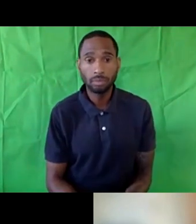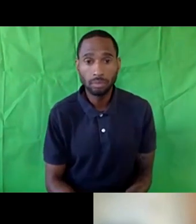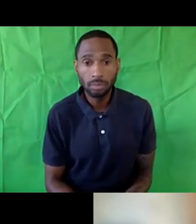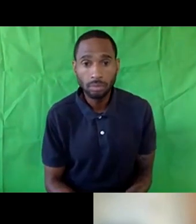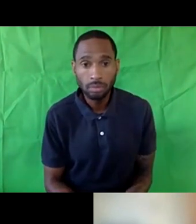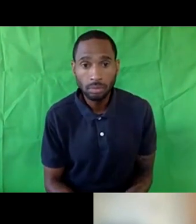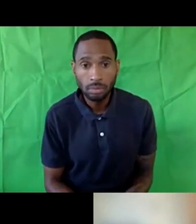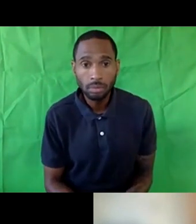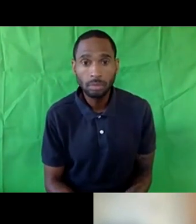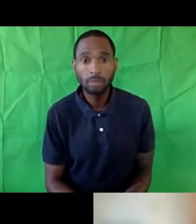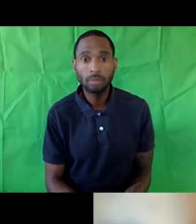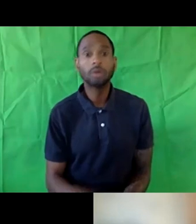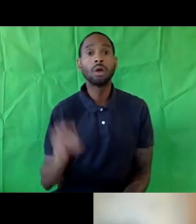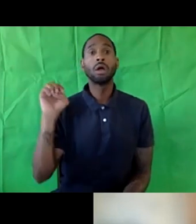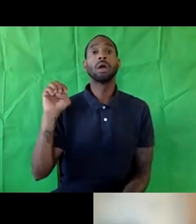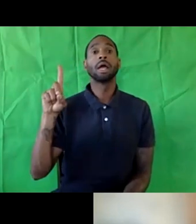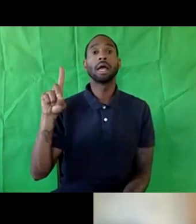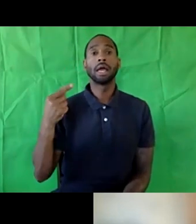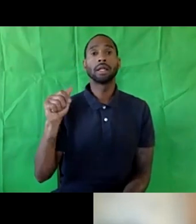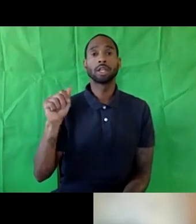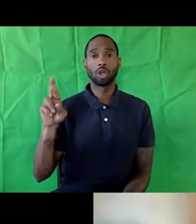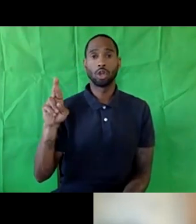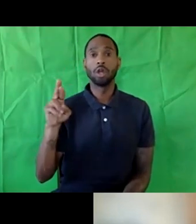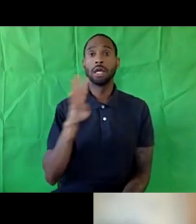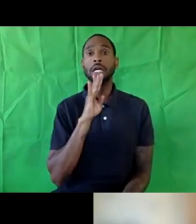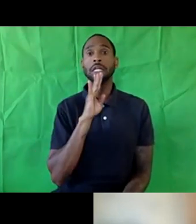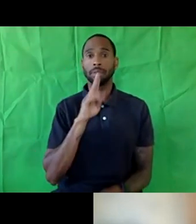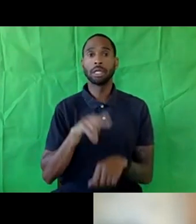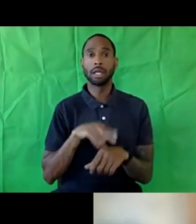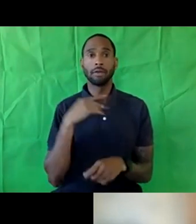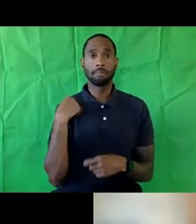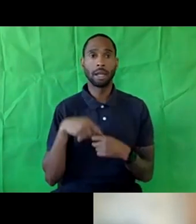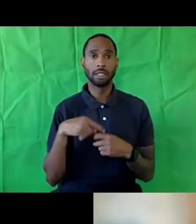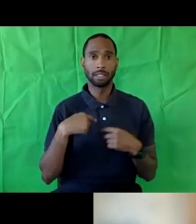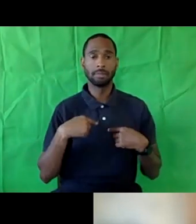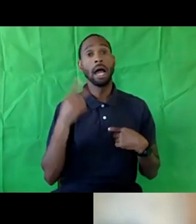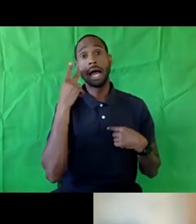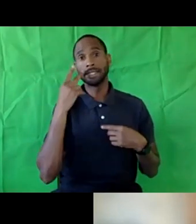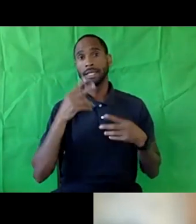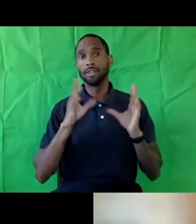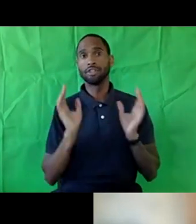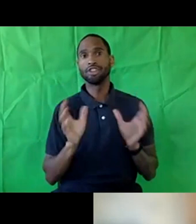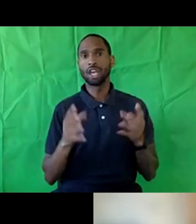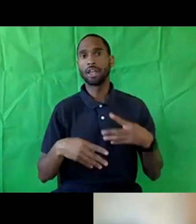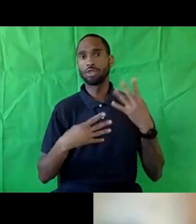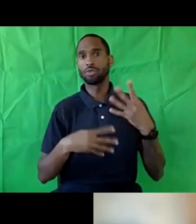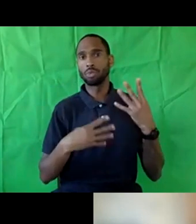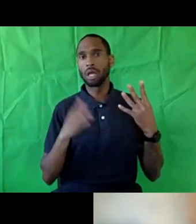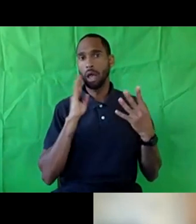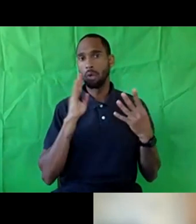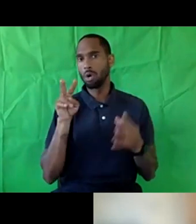We have Edgar. Great. I see some things coming in on my chat thread. I'm Yeah. going to come to it